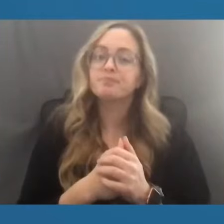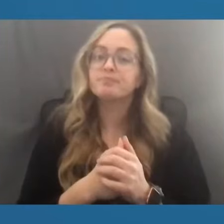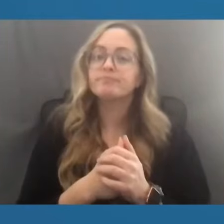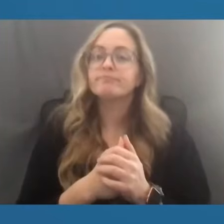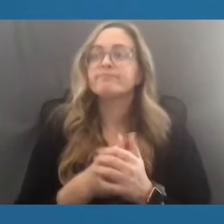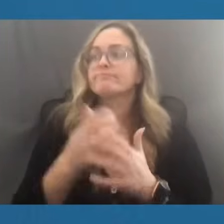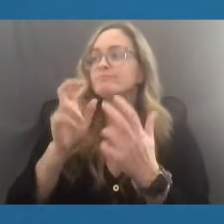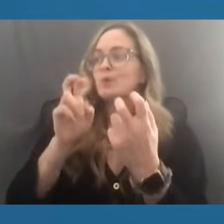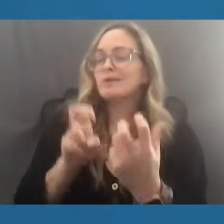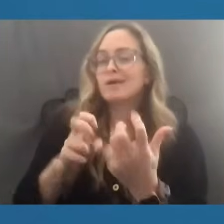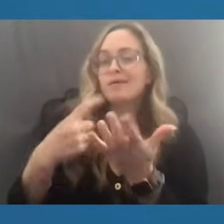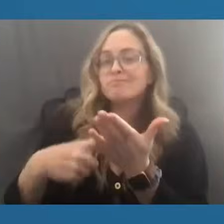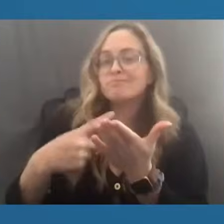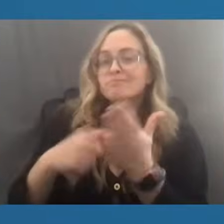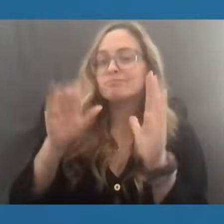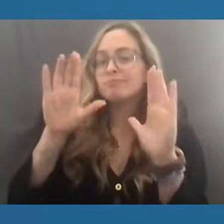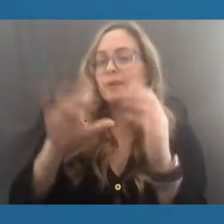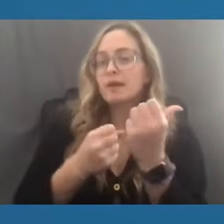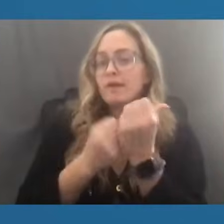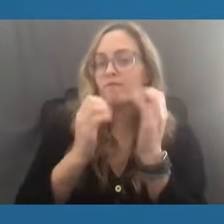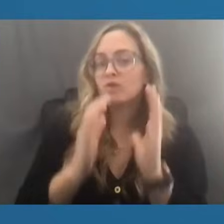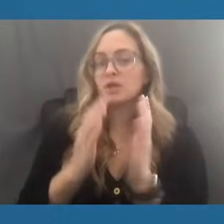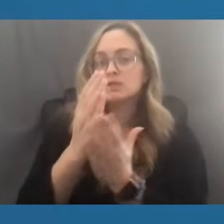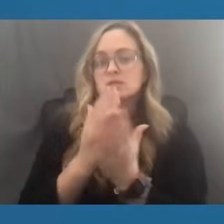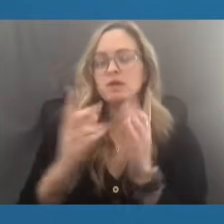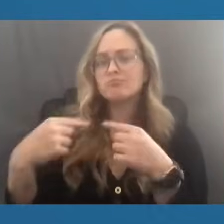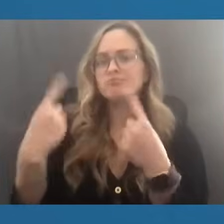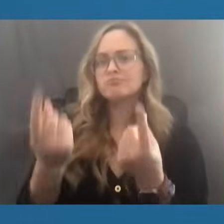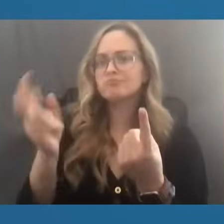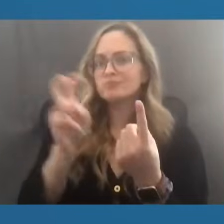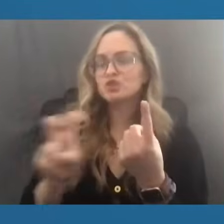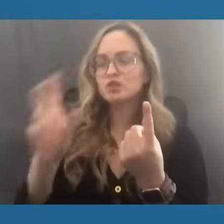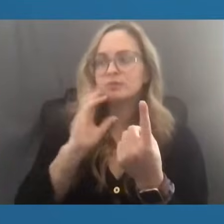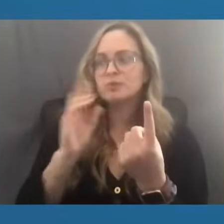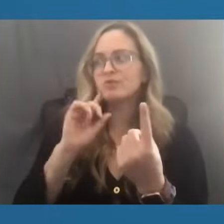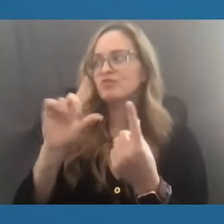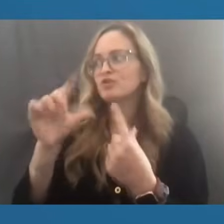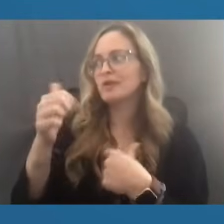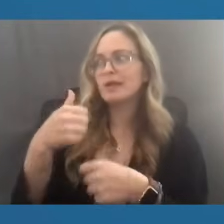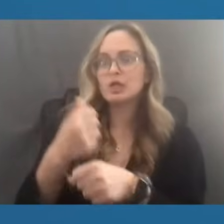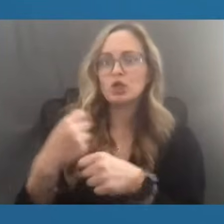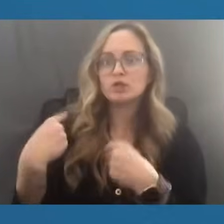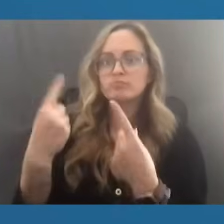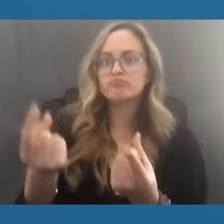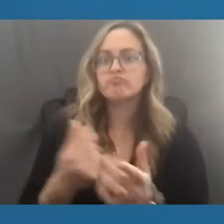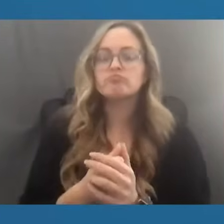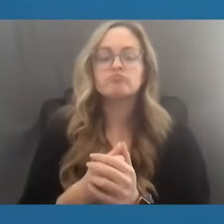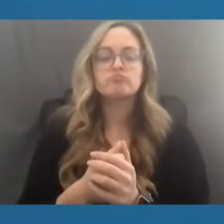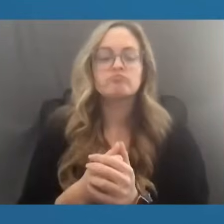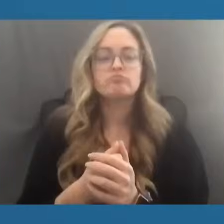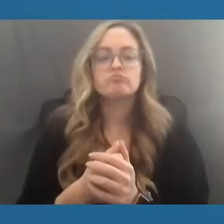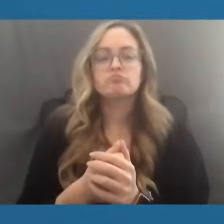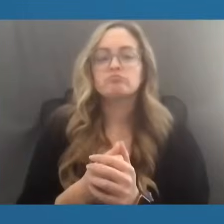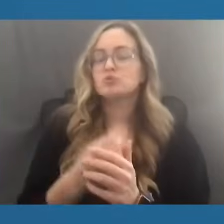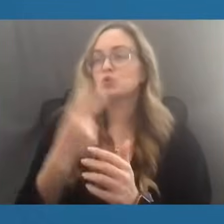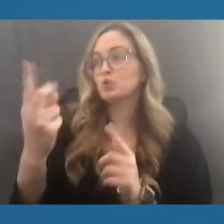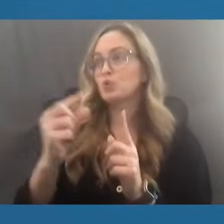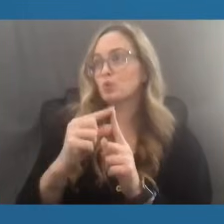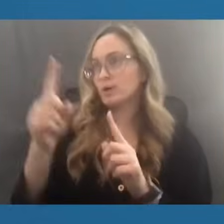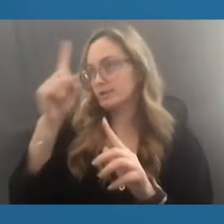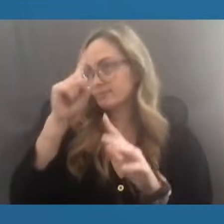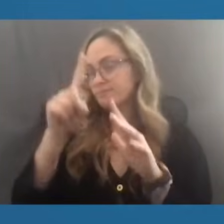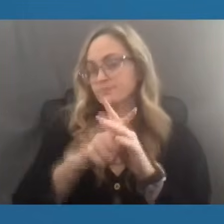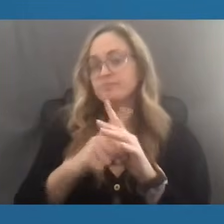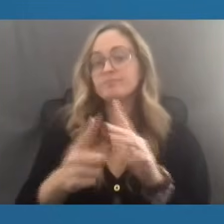and talked to our incredible advocates, some who've been on the journey for a decade, I said two words come to mind. One